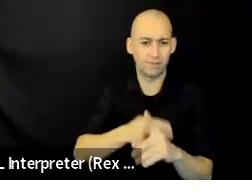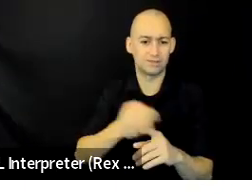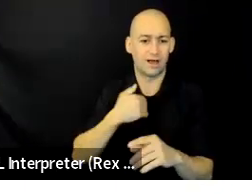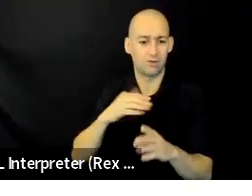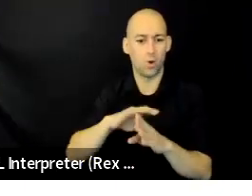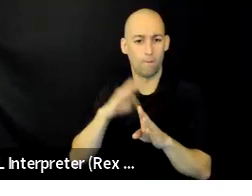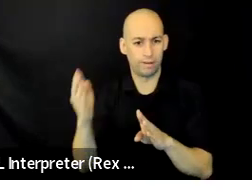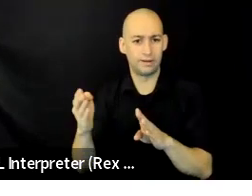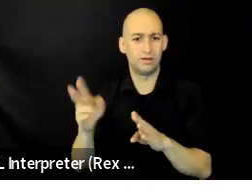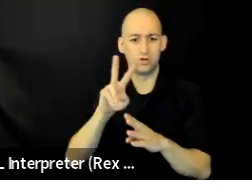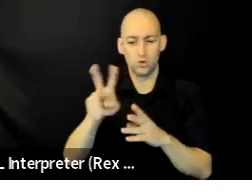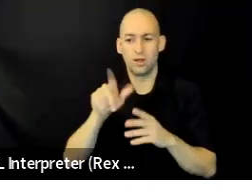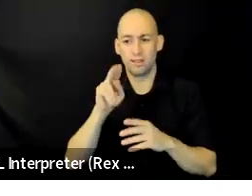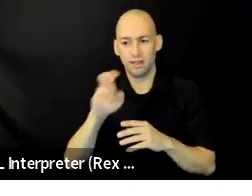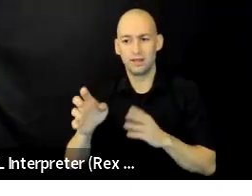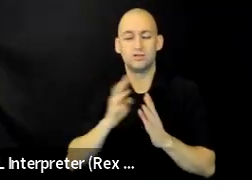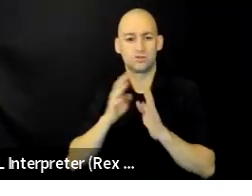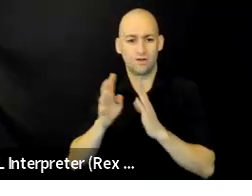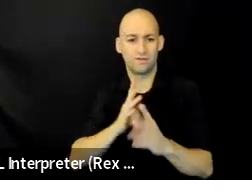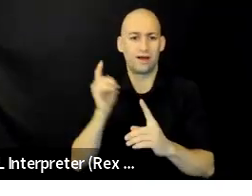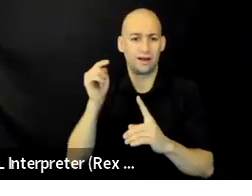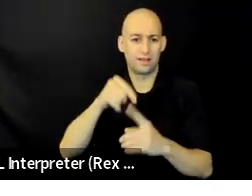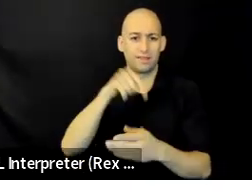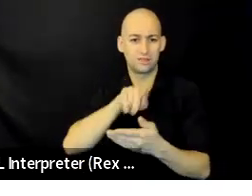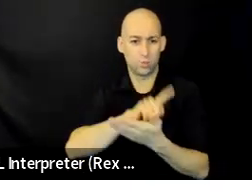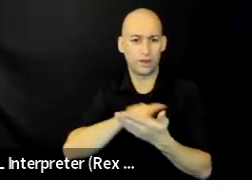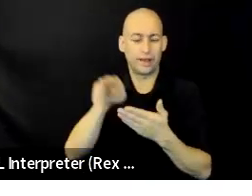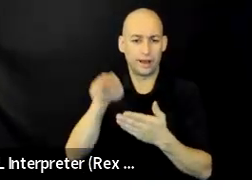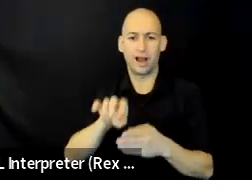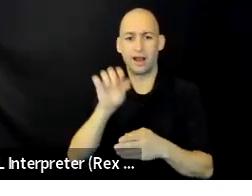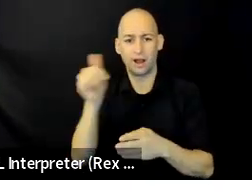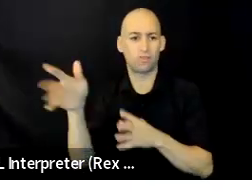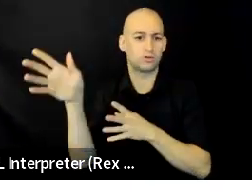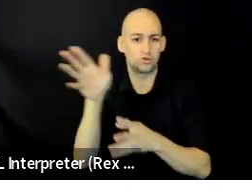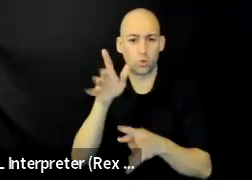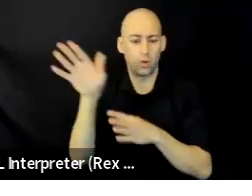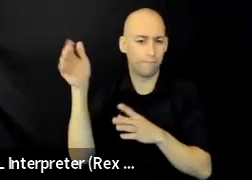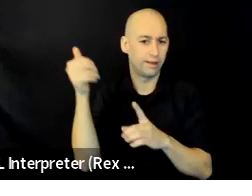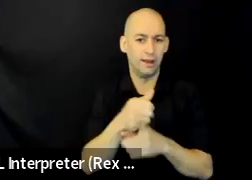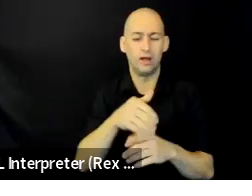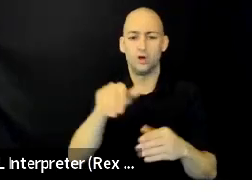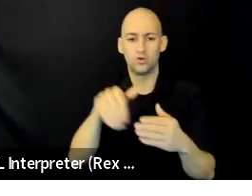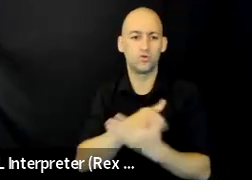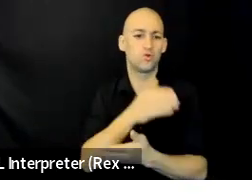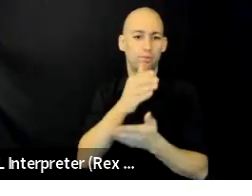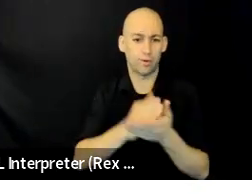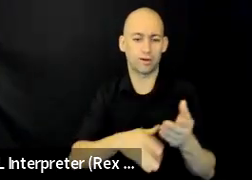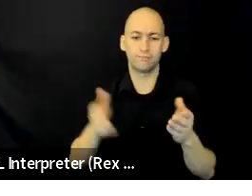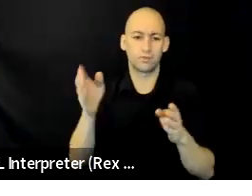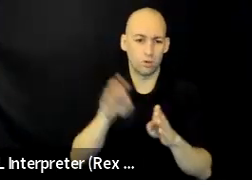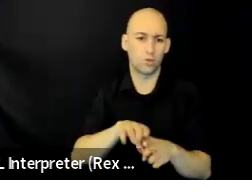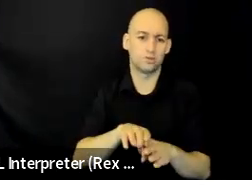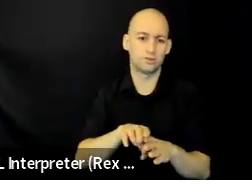to 2-lane of traffic until this past weekend when another storm hit and another new section went down and the road was closed